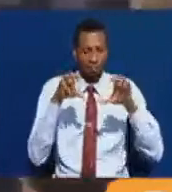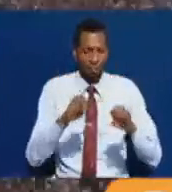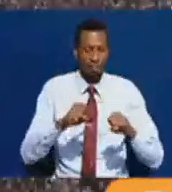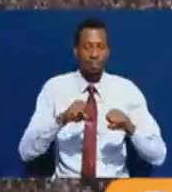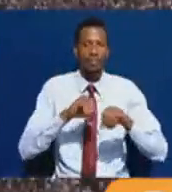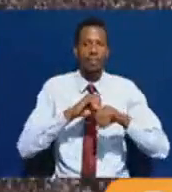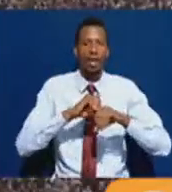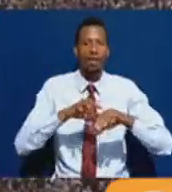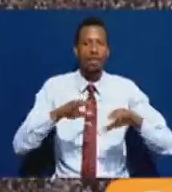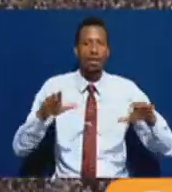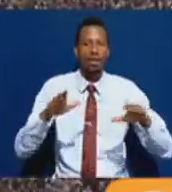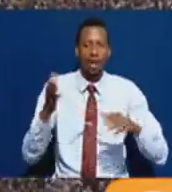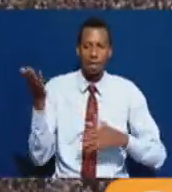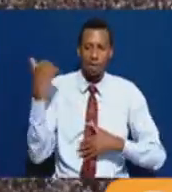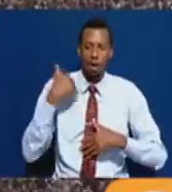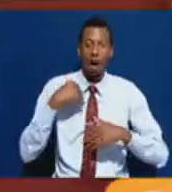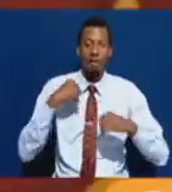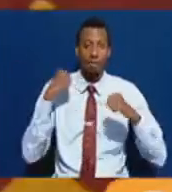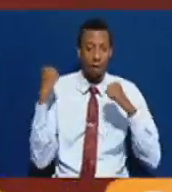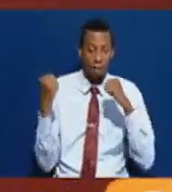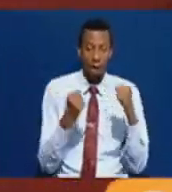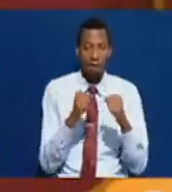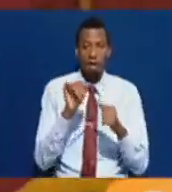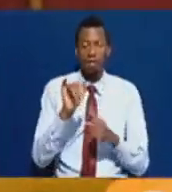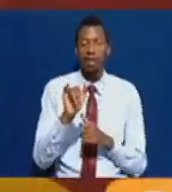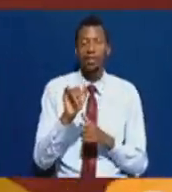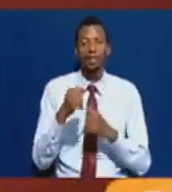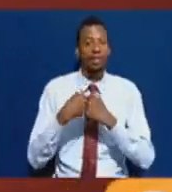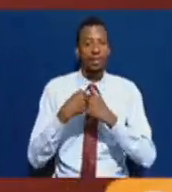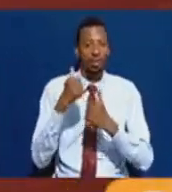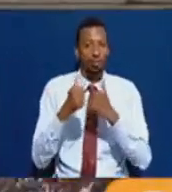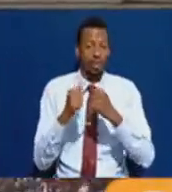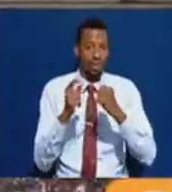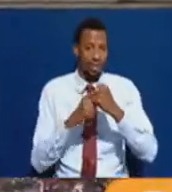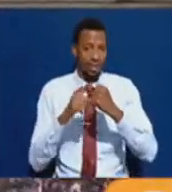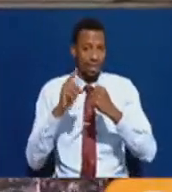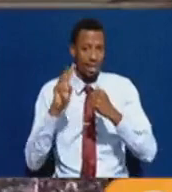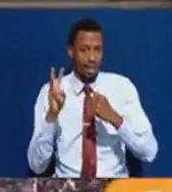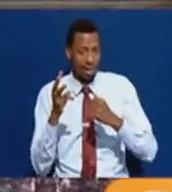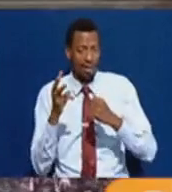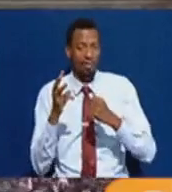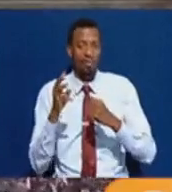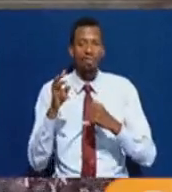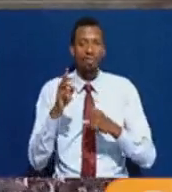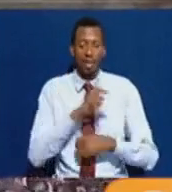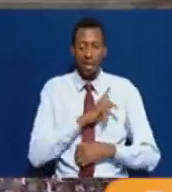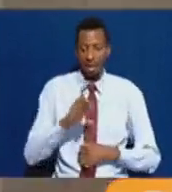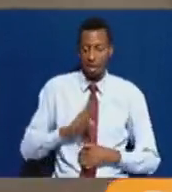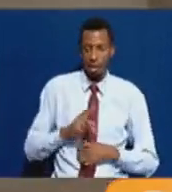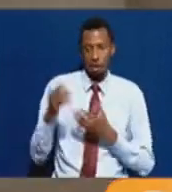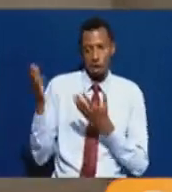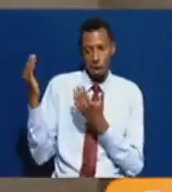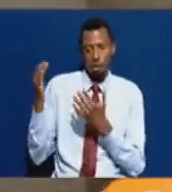wielded power in is one such challenge that the 63rd monarch will be hoping to maneuver during his reign. Brenda Wanga,